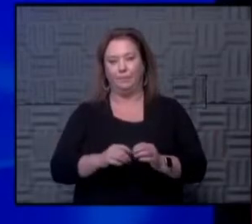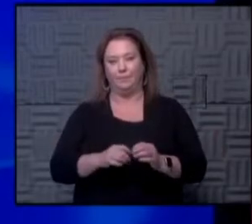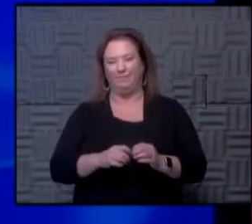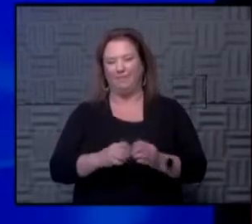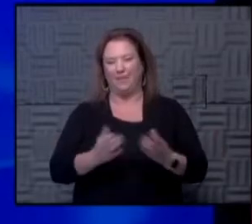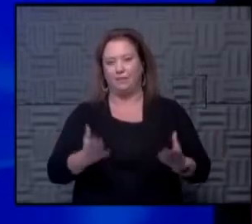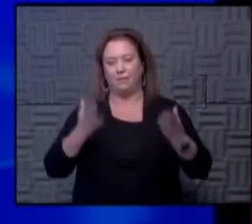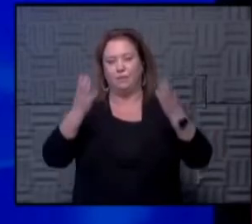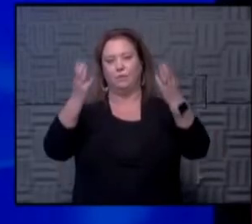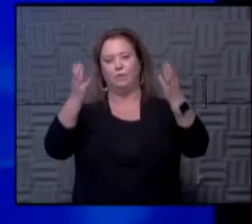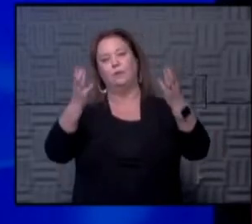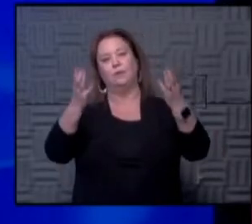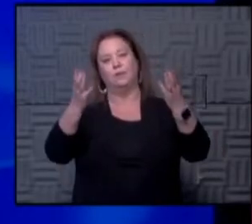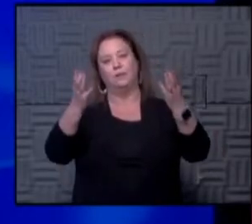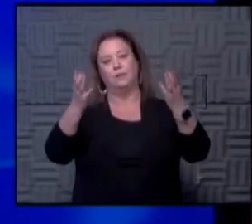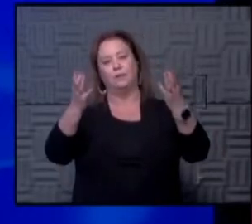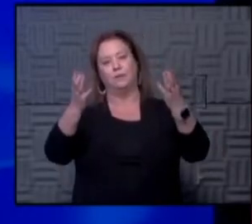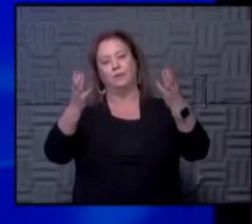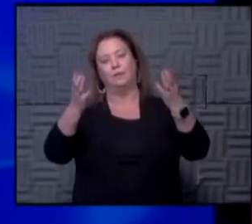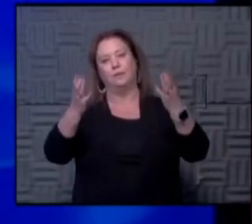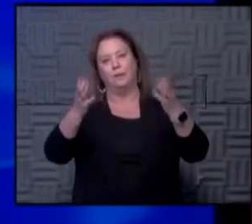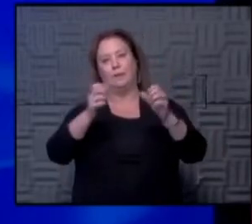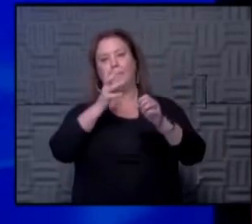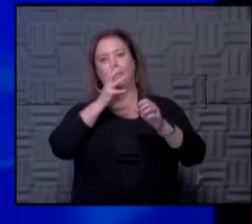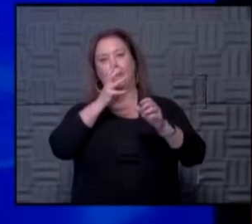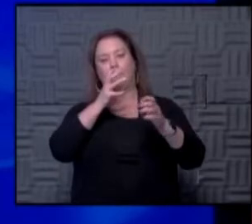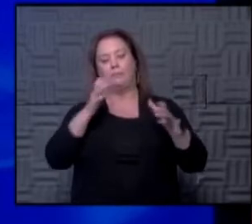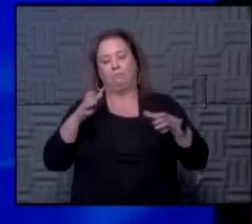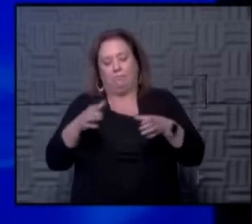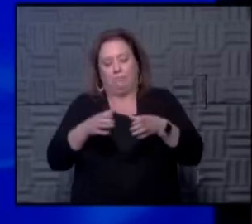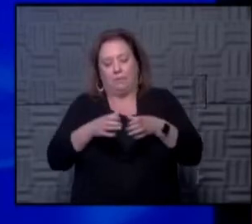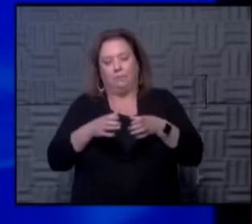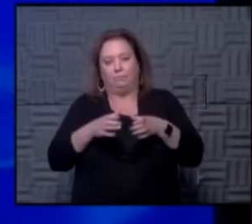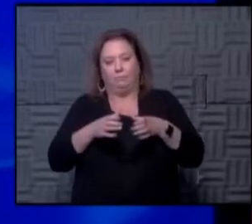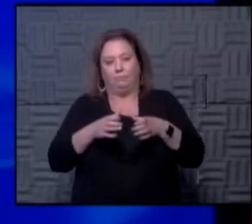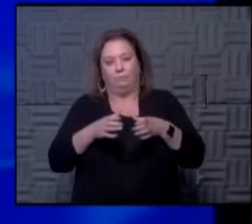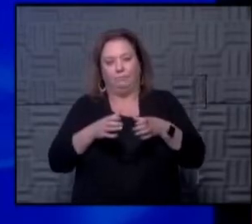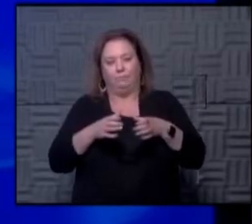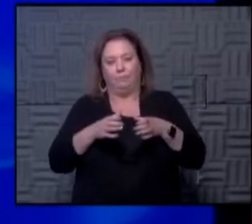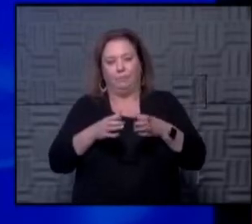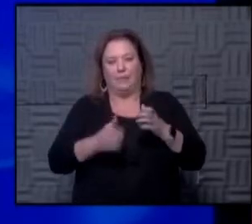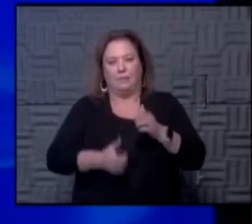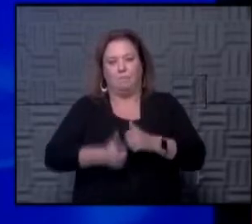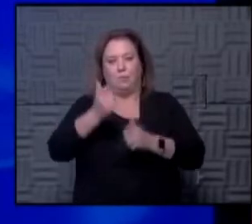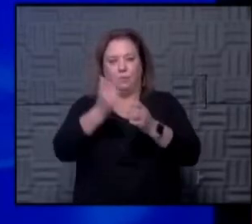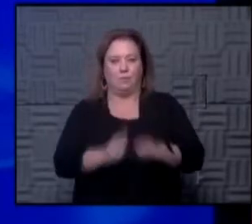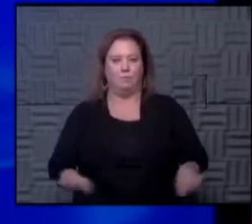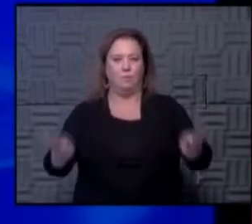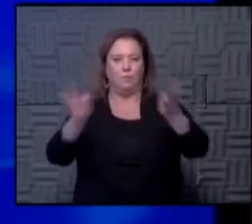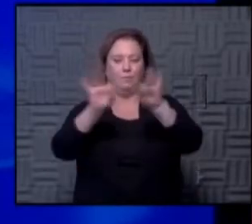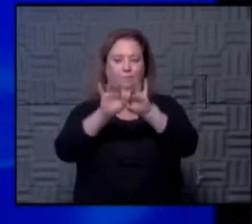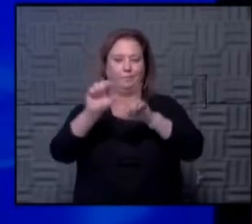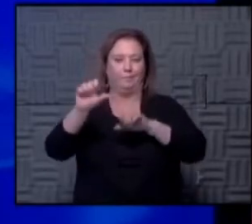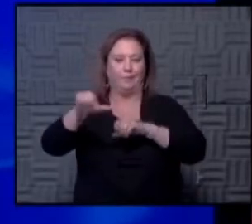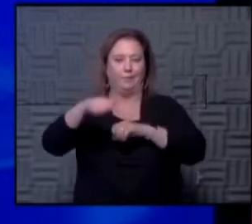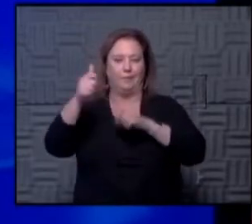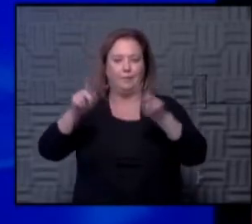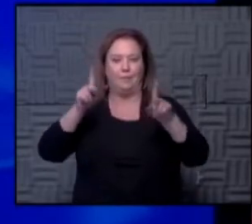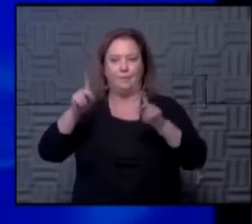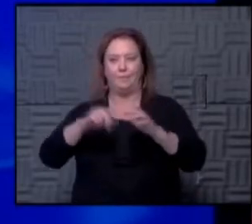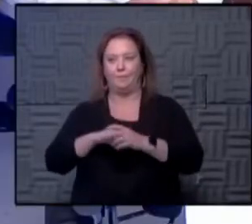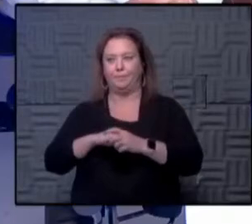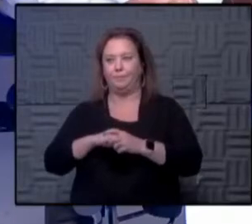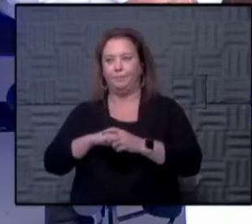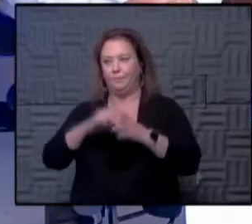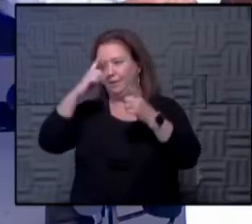should suggest that keeping mom's bubble small is probably equally or more important than any of the other people. Yeah,